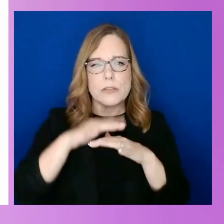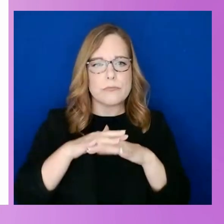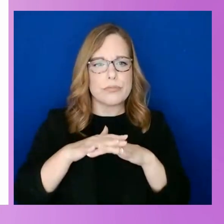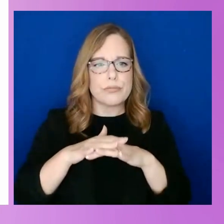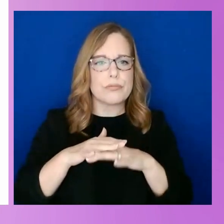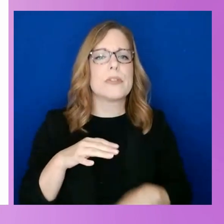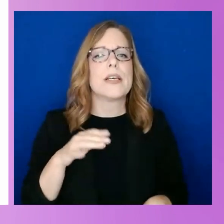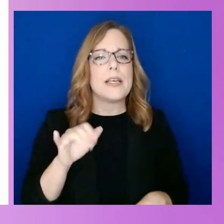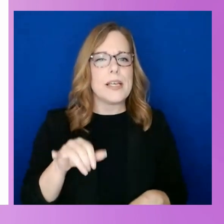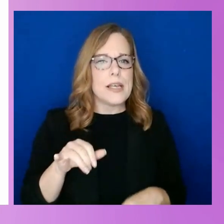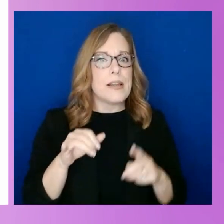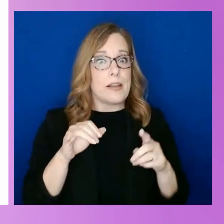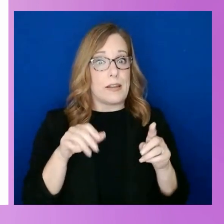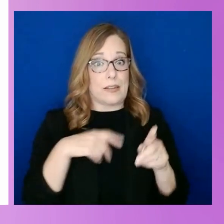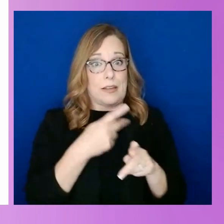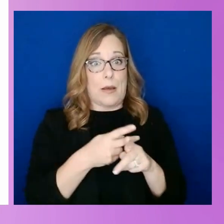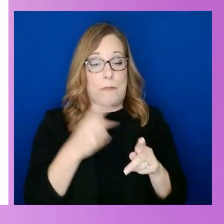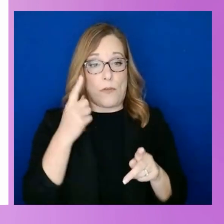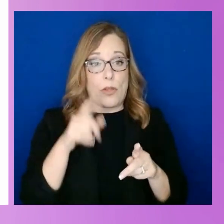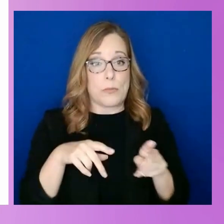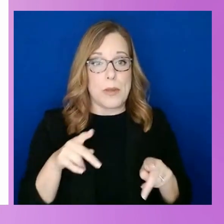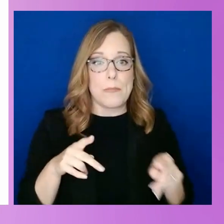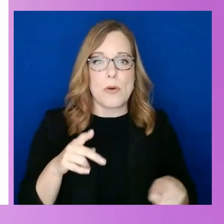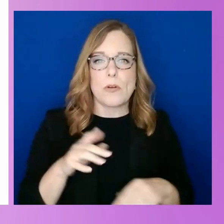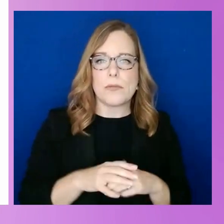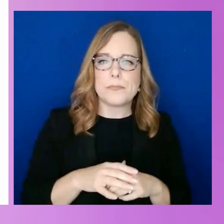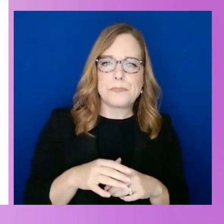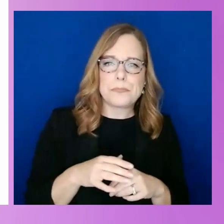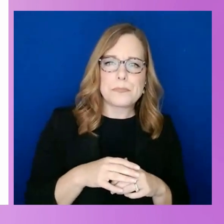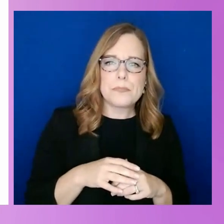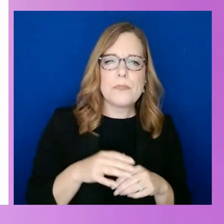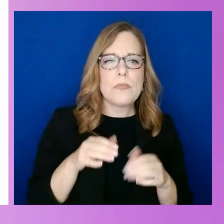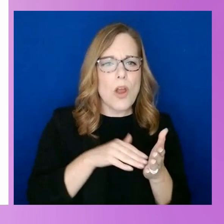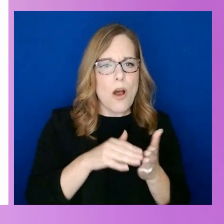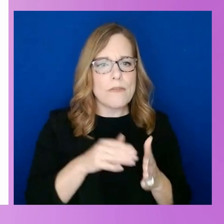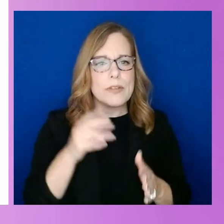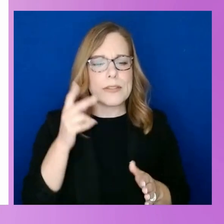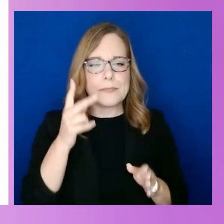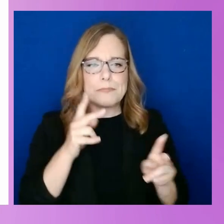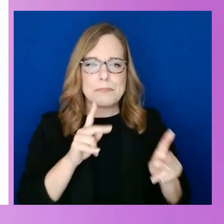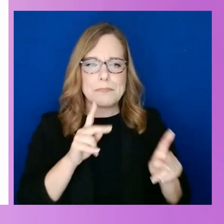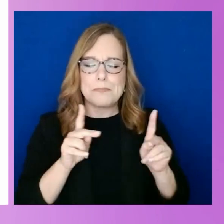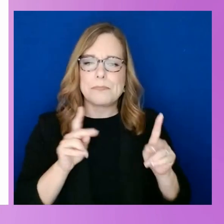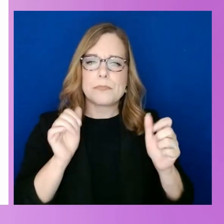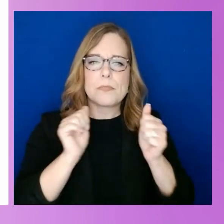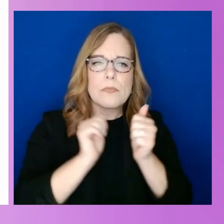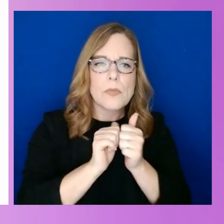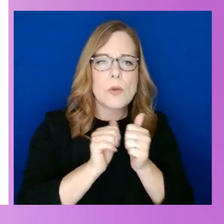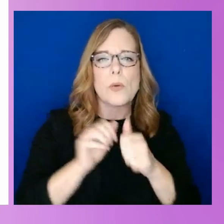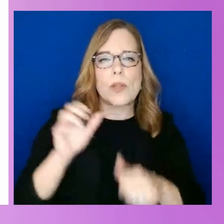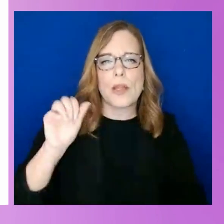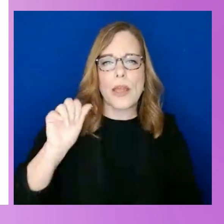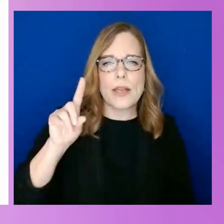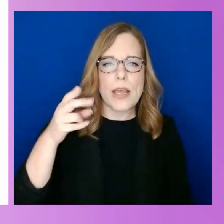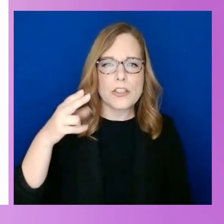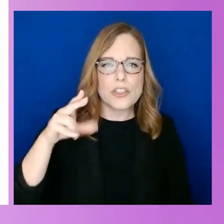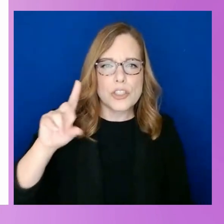being dyslexia, ADHD, and autism. But it also includes many others, even some forms of